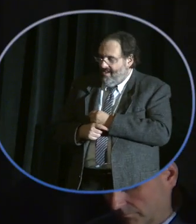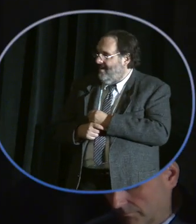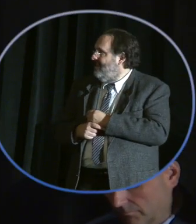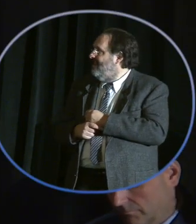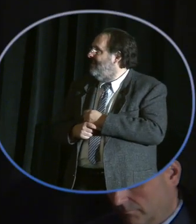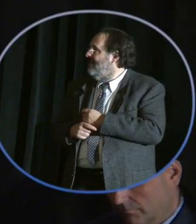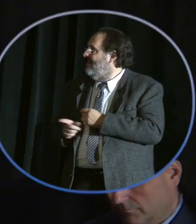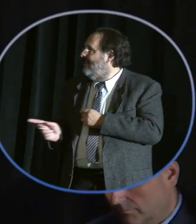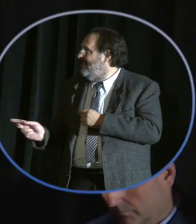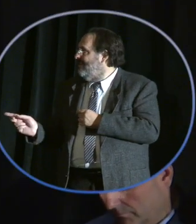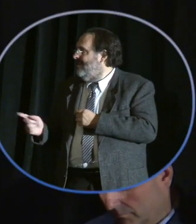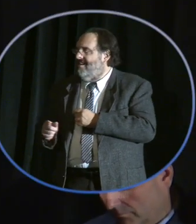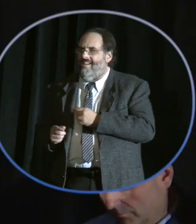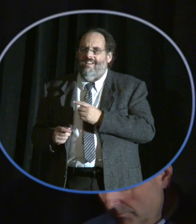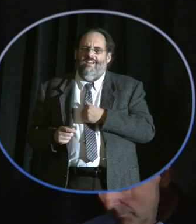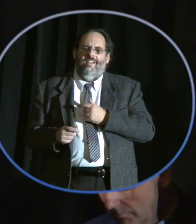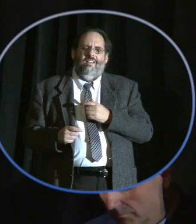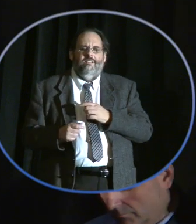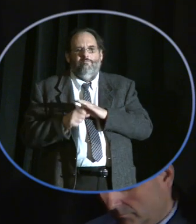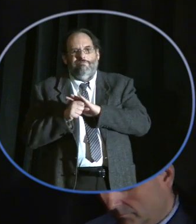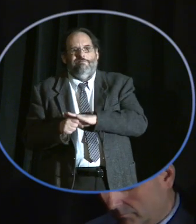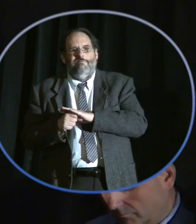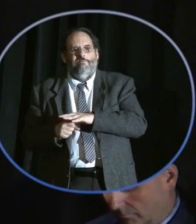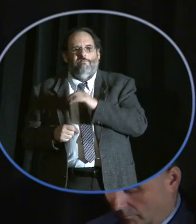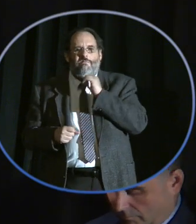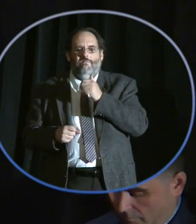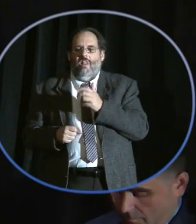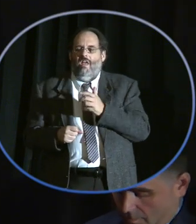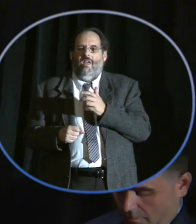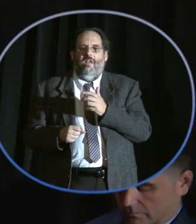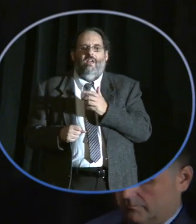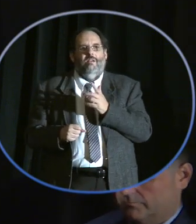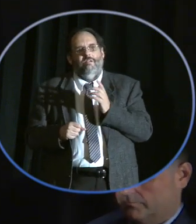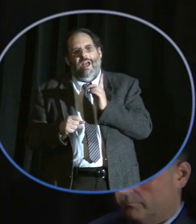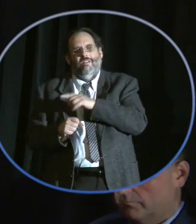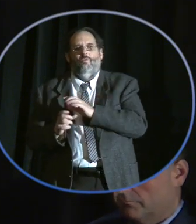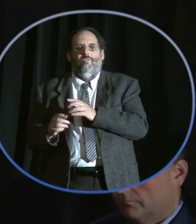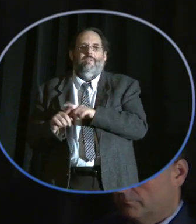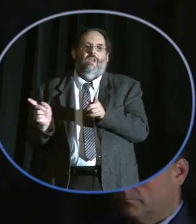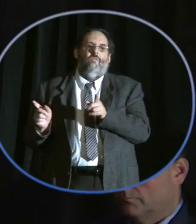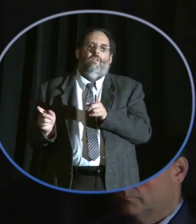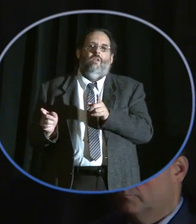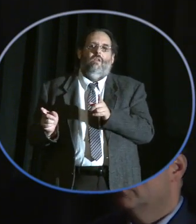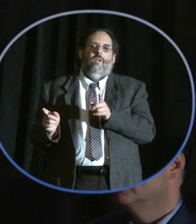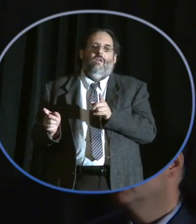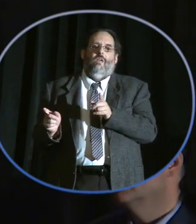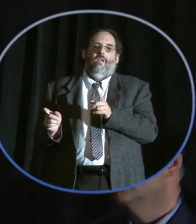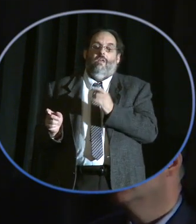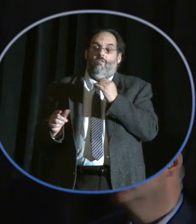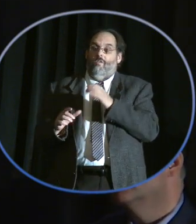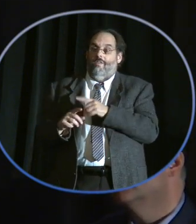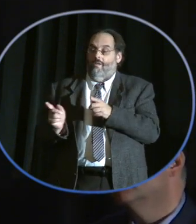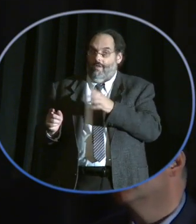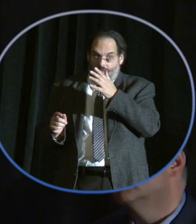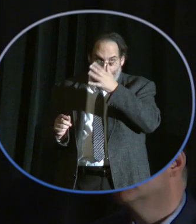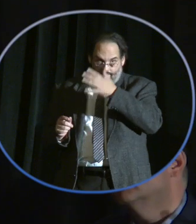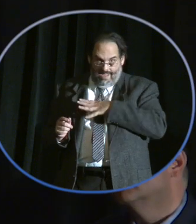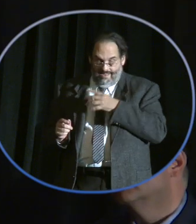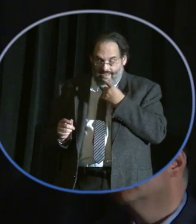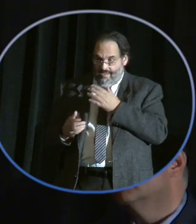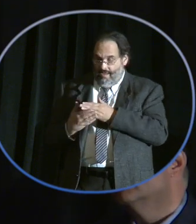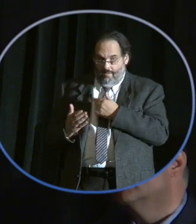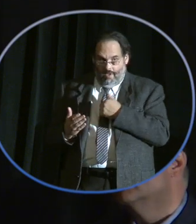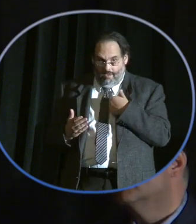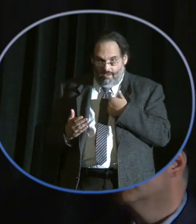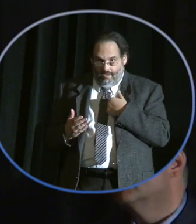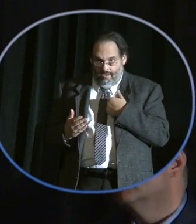Y'all get pressed every day to do something different. And you all have stood up and did something different. When this young man says some of us